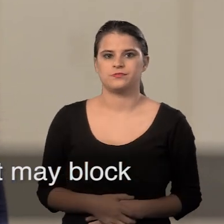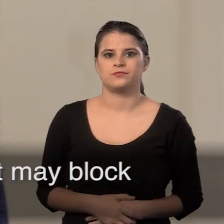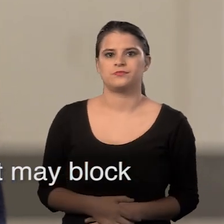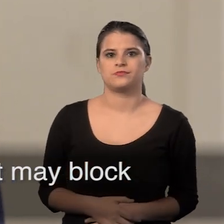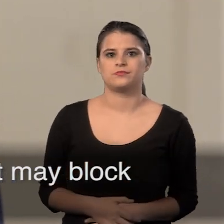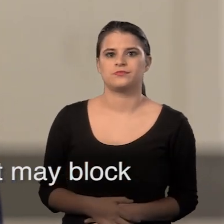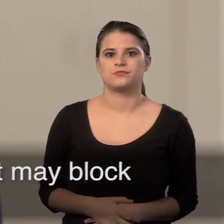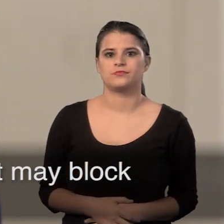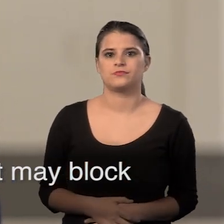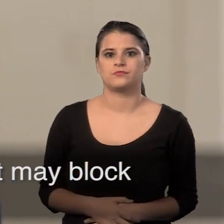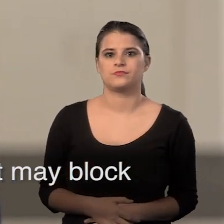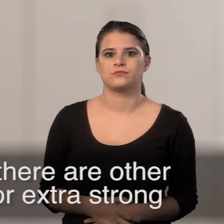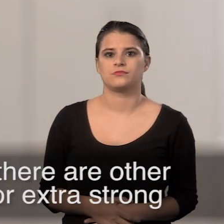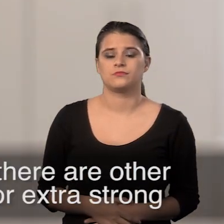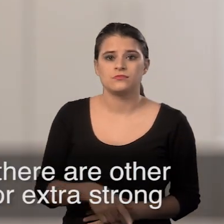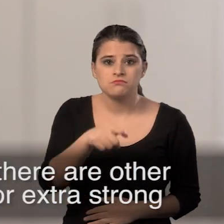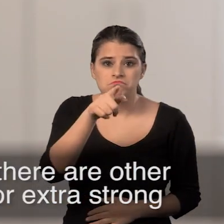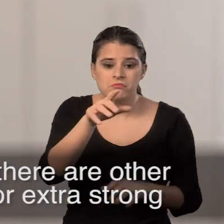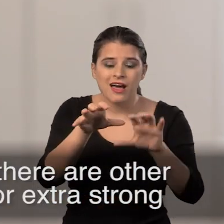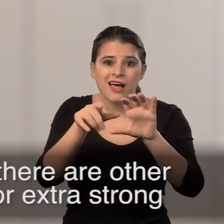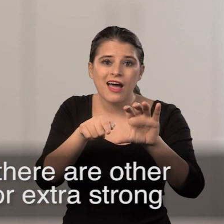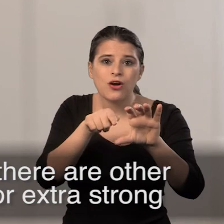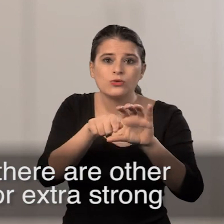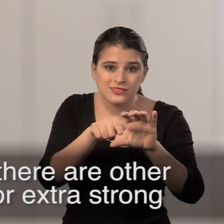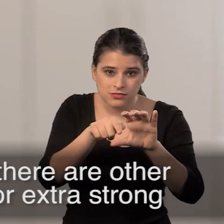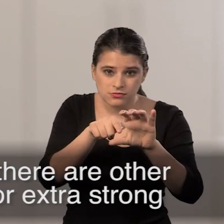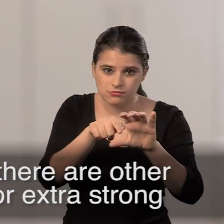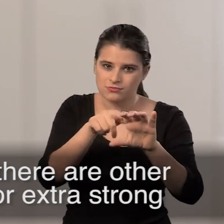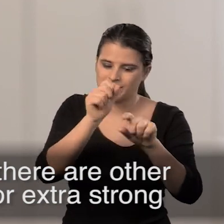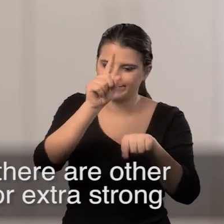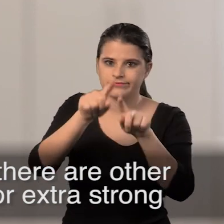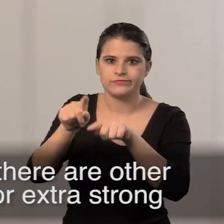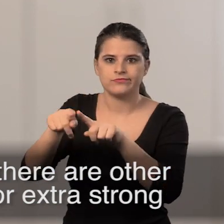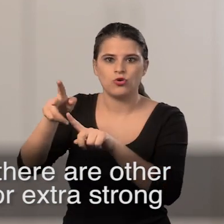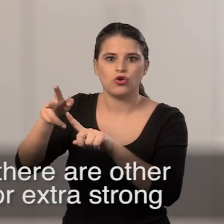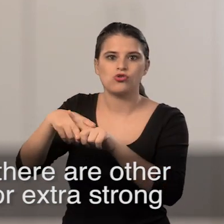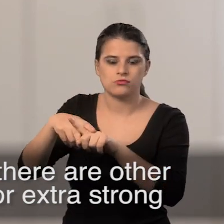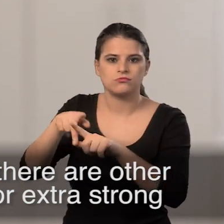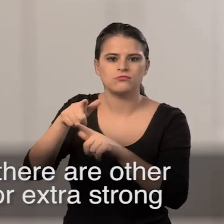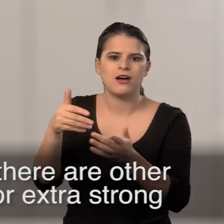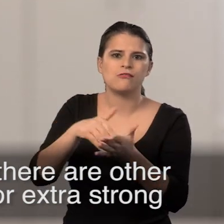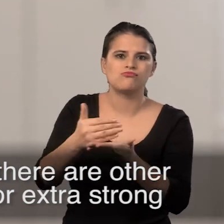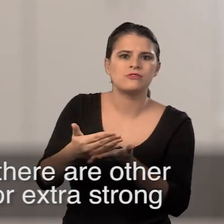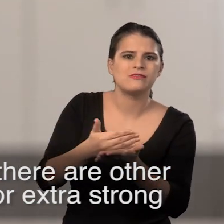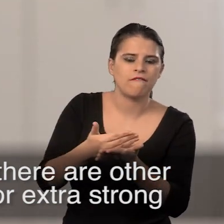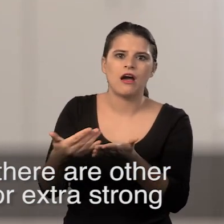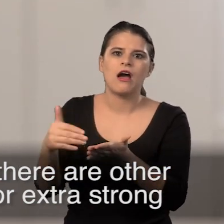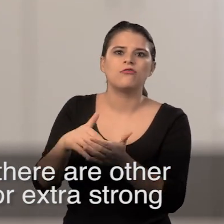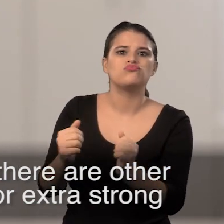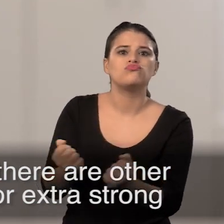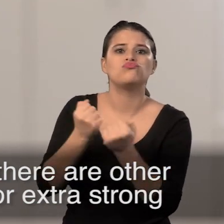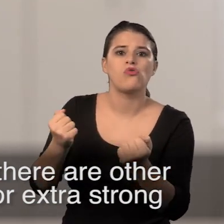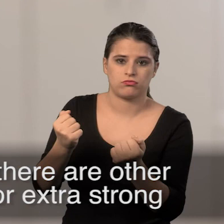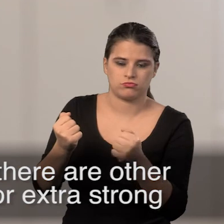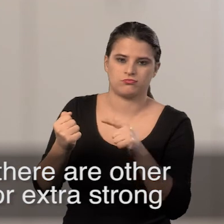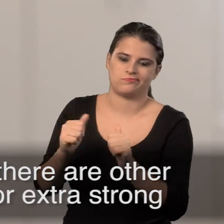it may block the toilet. If you are someone that has anal sex, there are different types of condoms that are either called extra